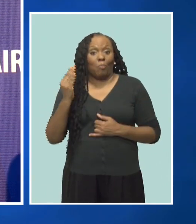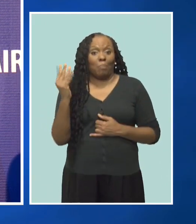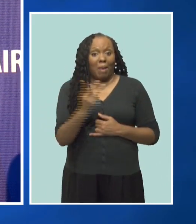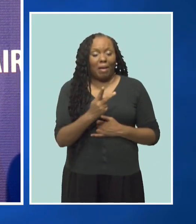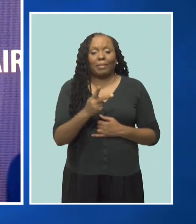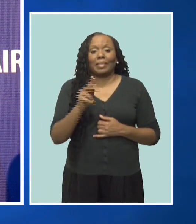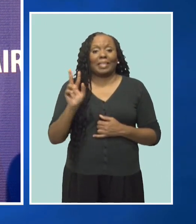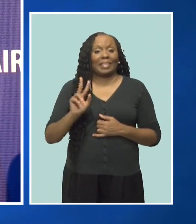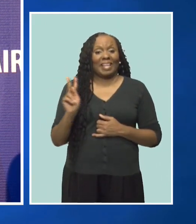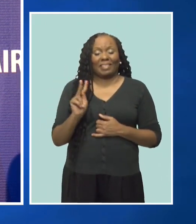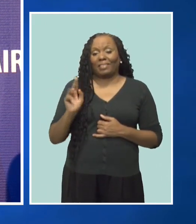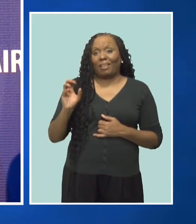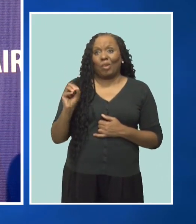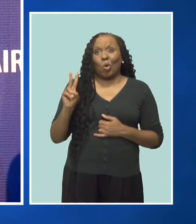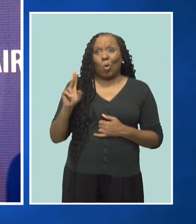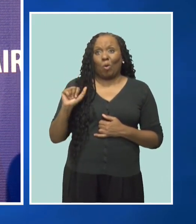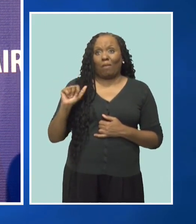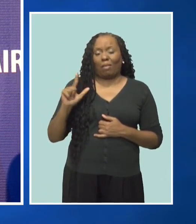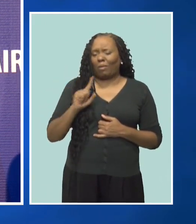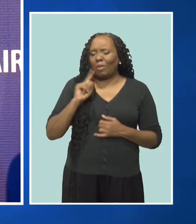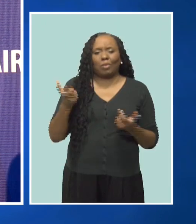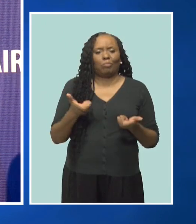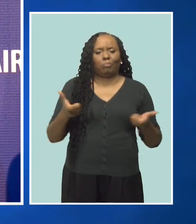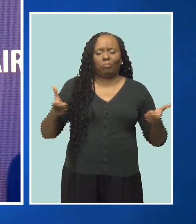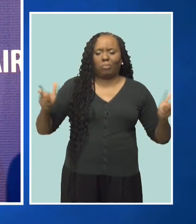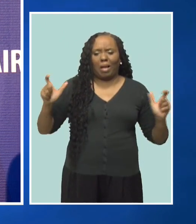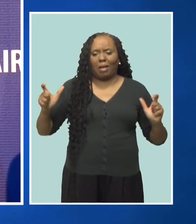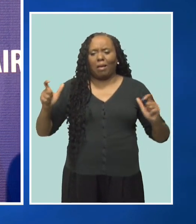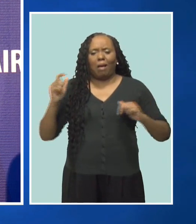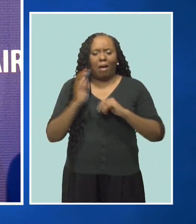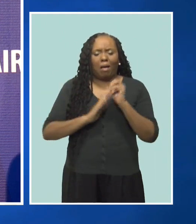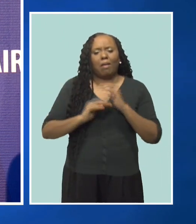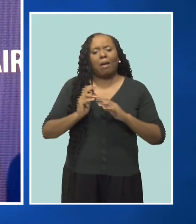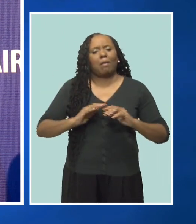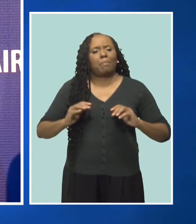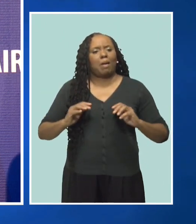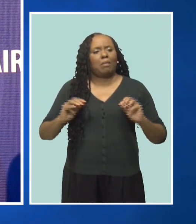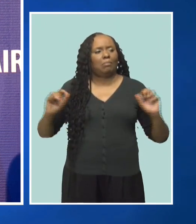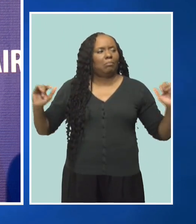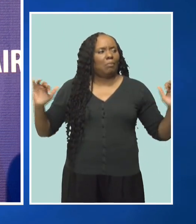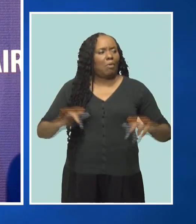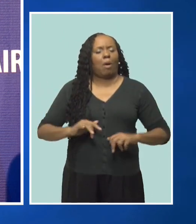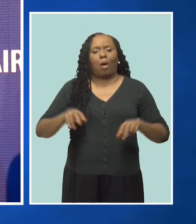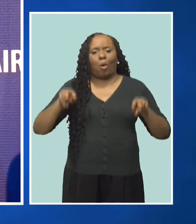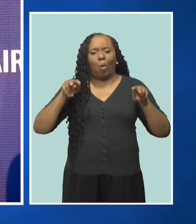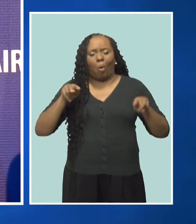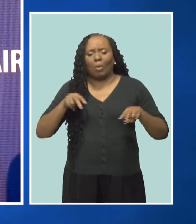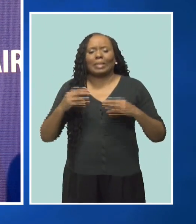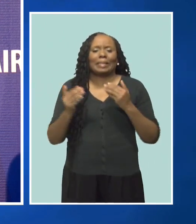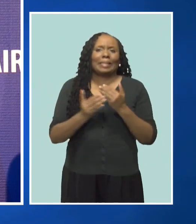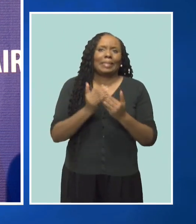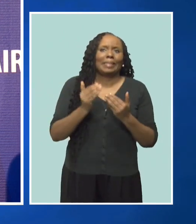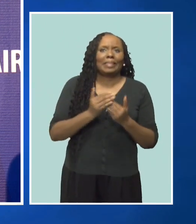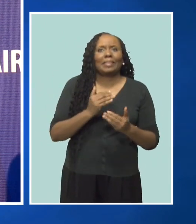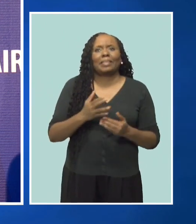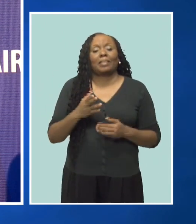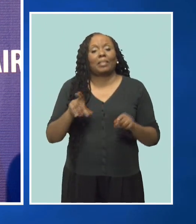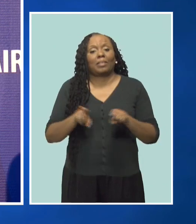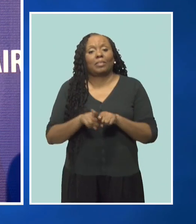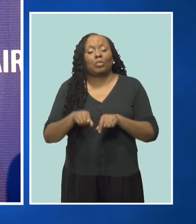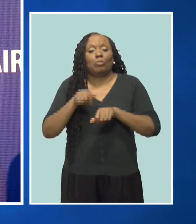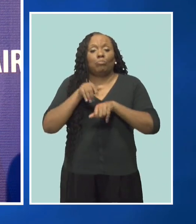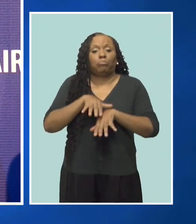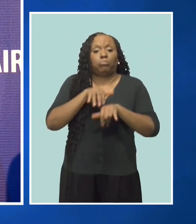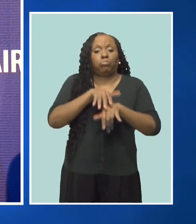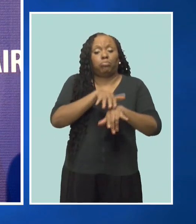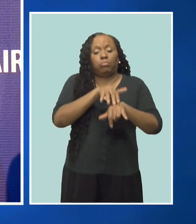largest suitable venue that allows comfort in watching, right? It allows ease of access, and then it allows for the march back through with the troops.